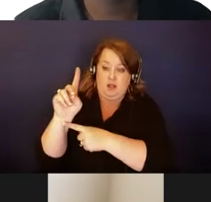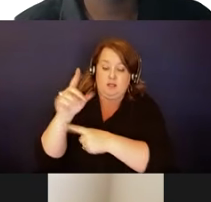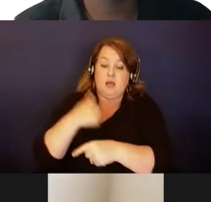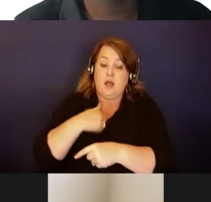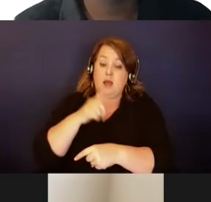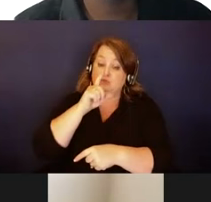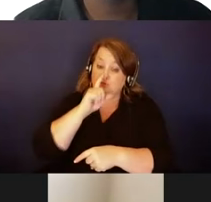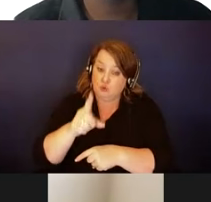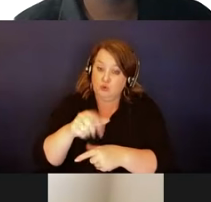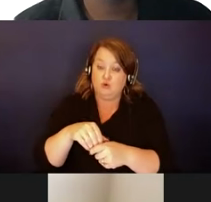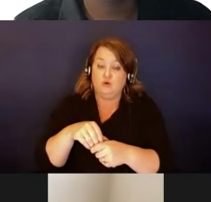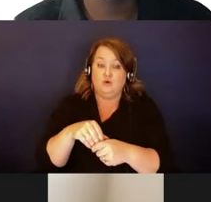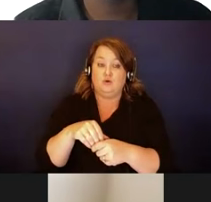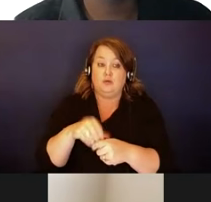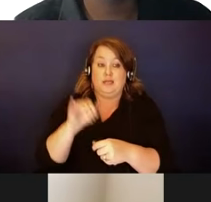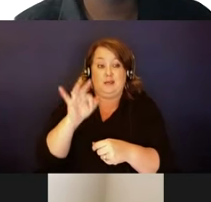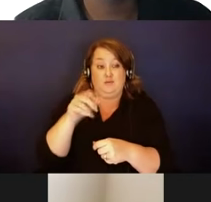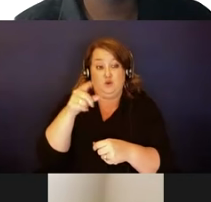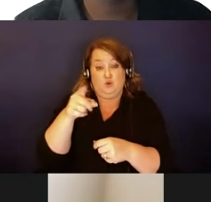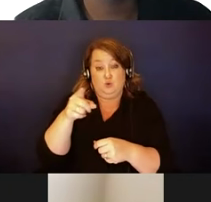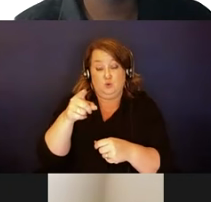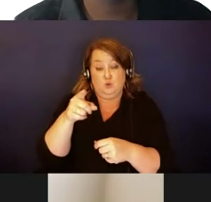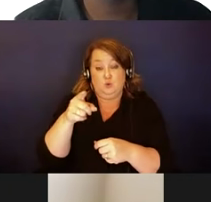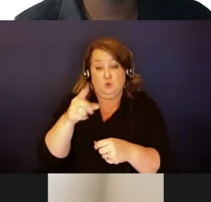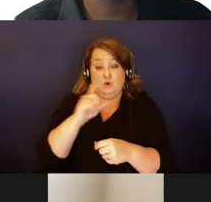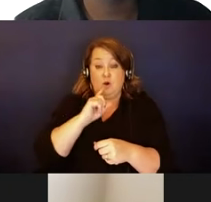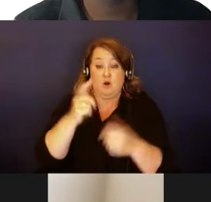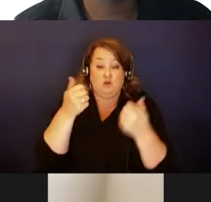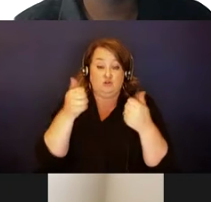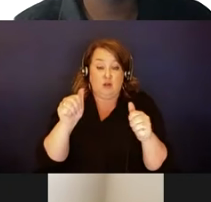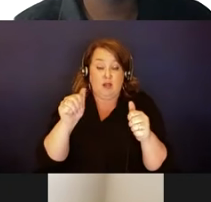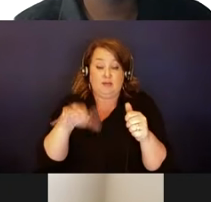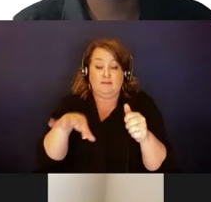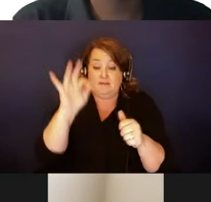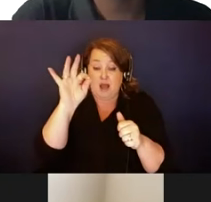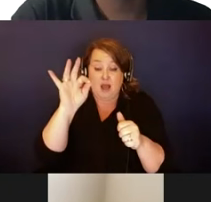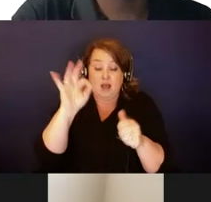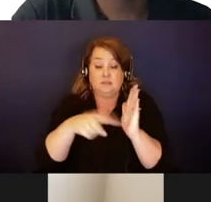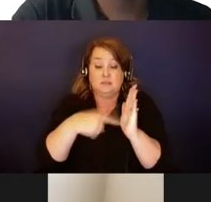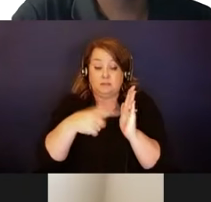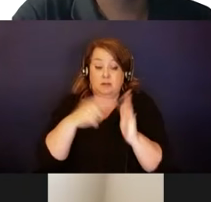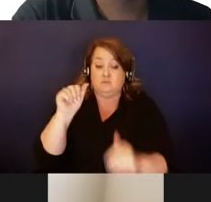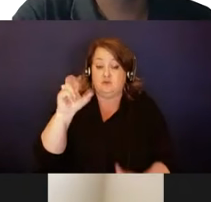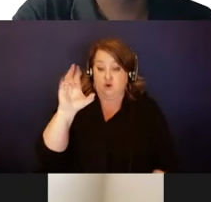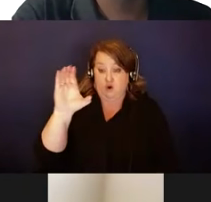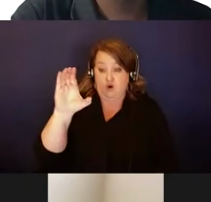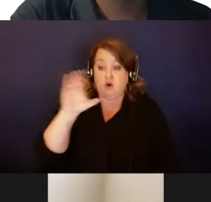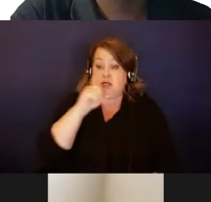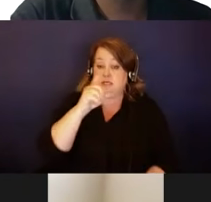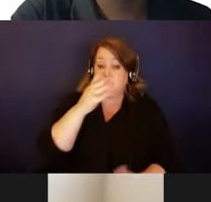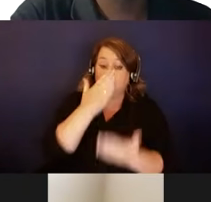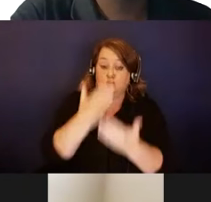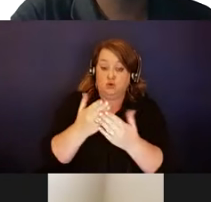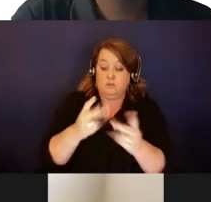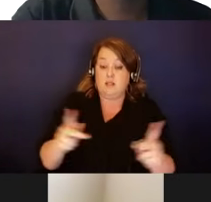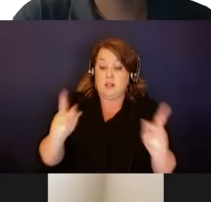sure if you are trying to find it, sometimes the arts are a good place